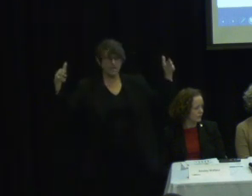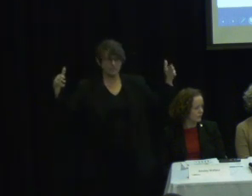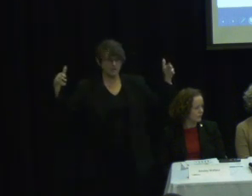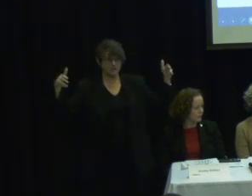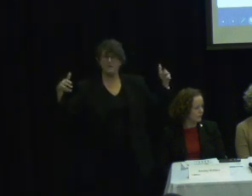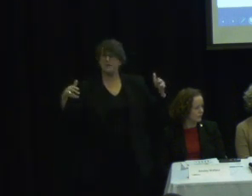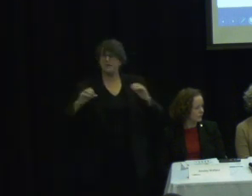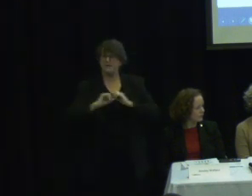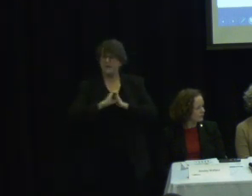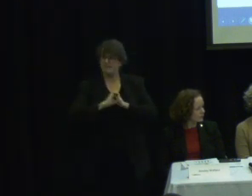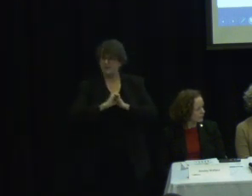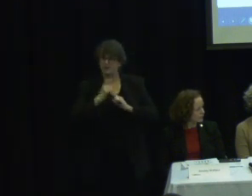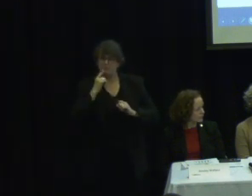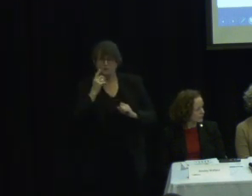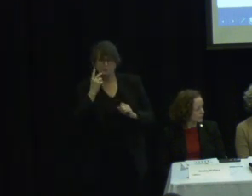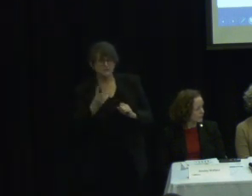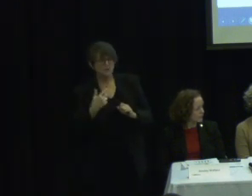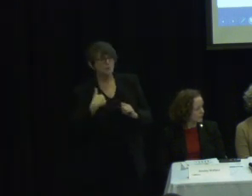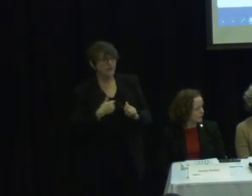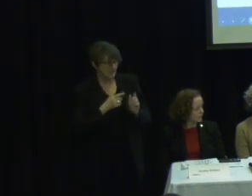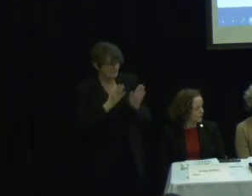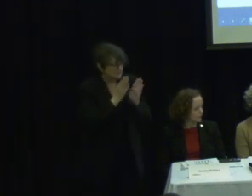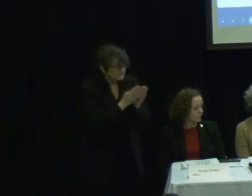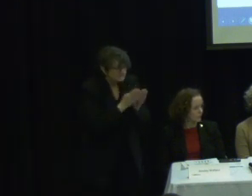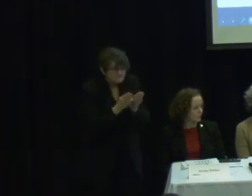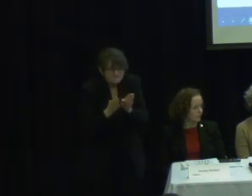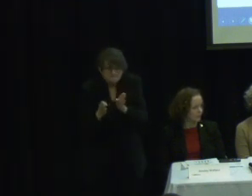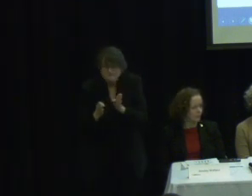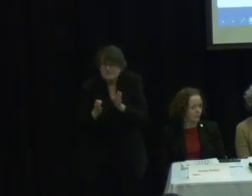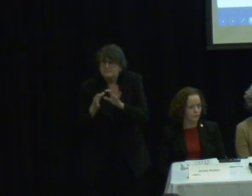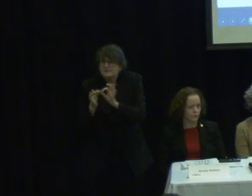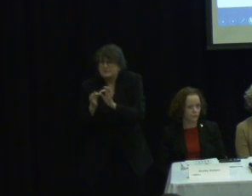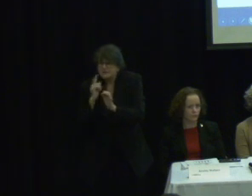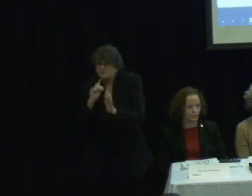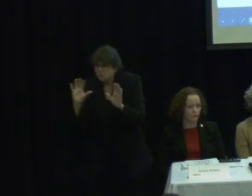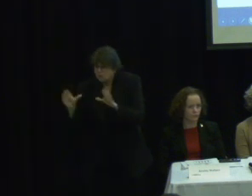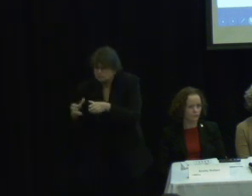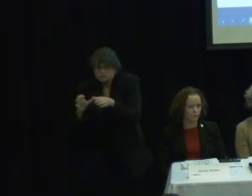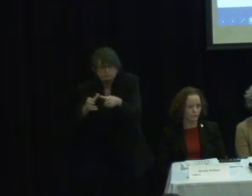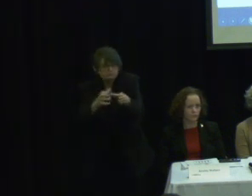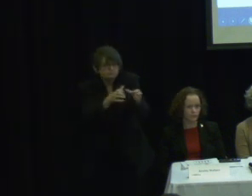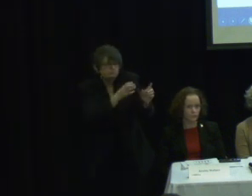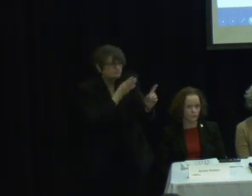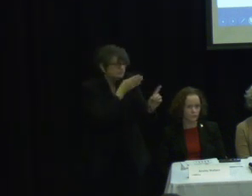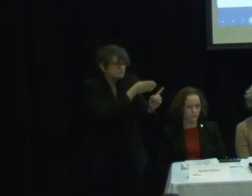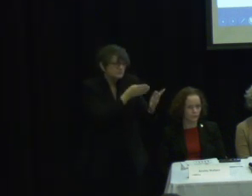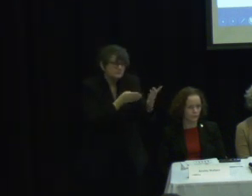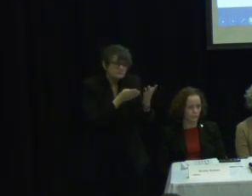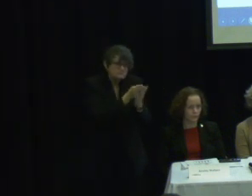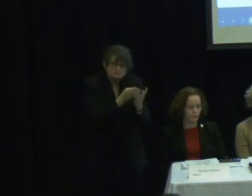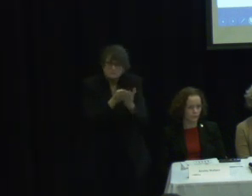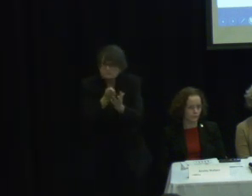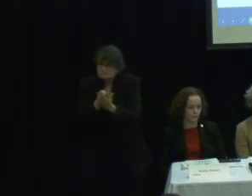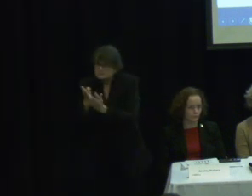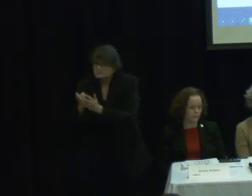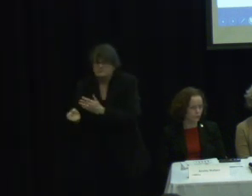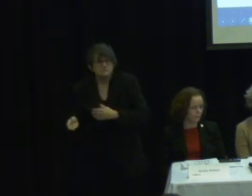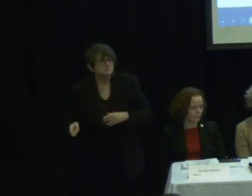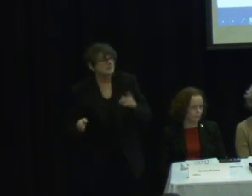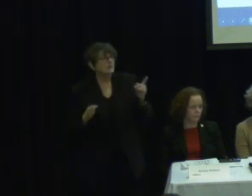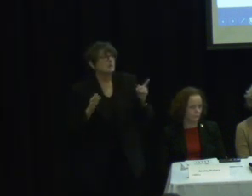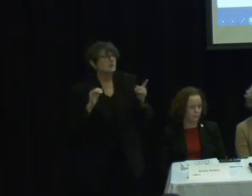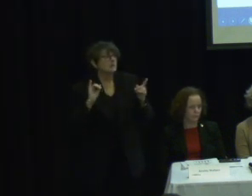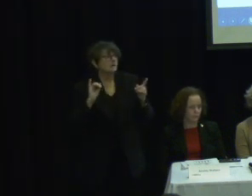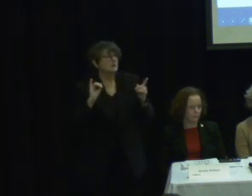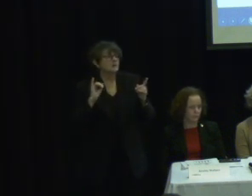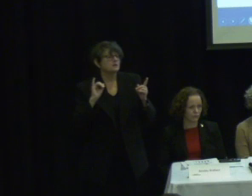in our digital ads, but we do a lot of segmented messaging based off different programs. I really want to thank Trace, who's here in the audience, and her team that does an amazing